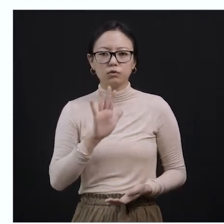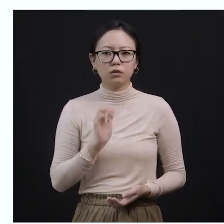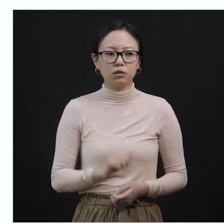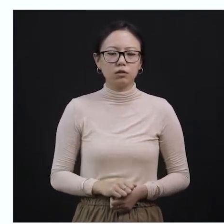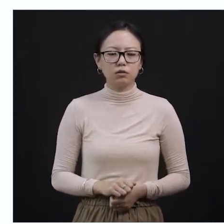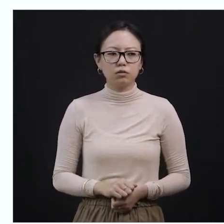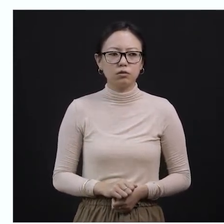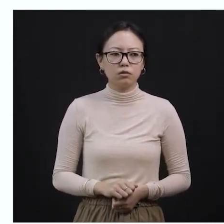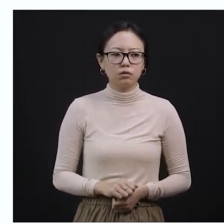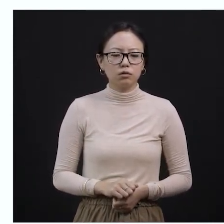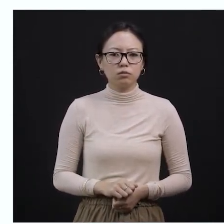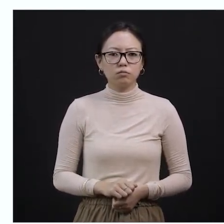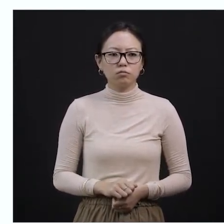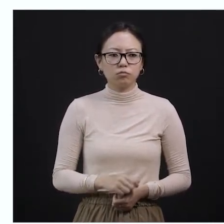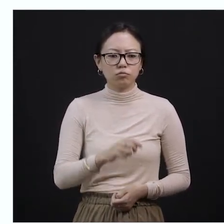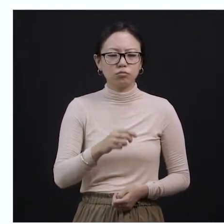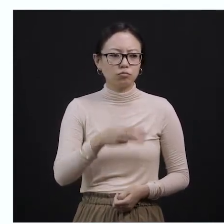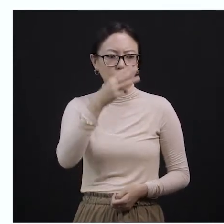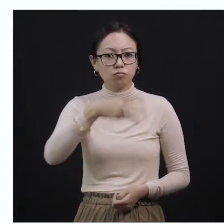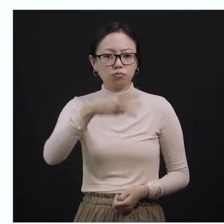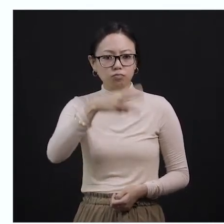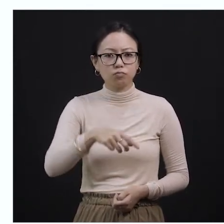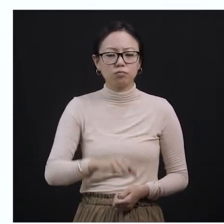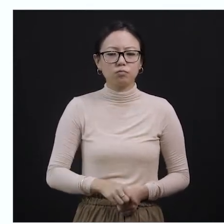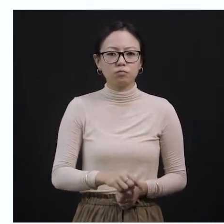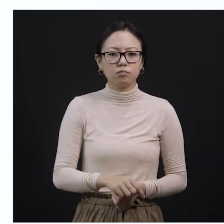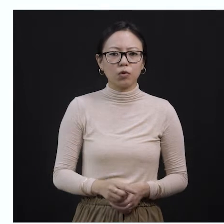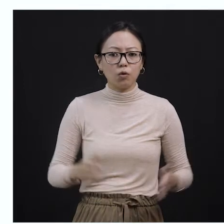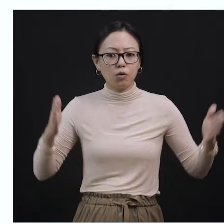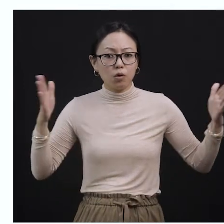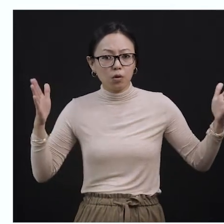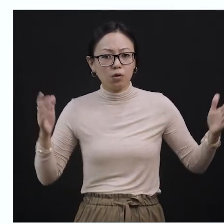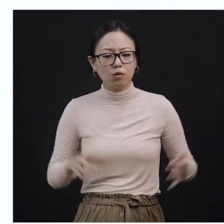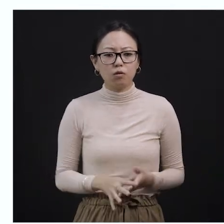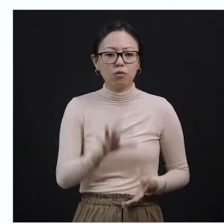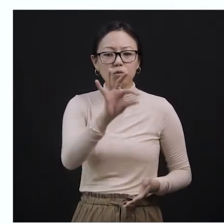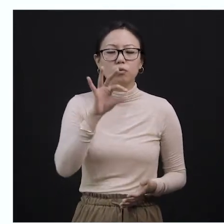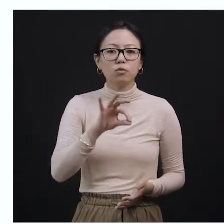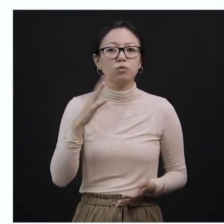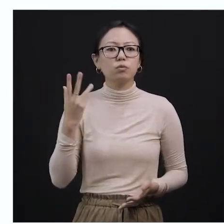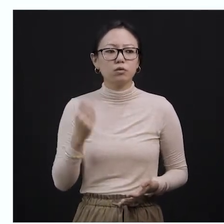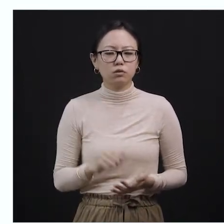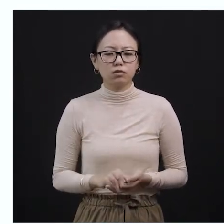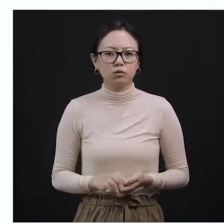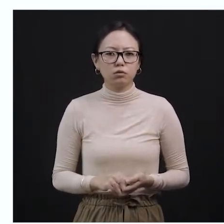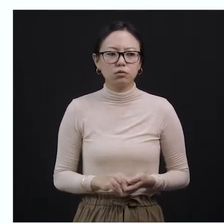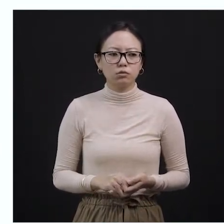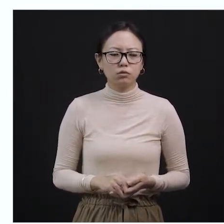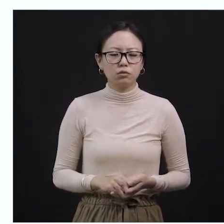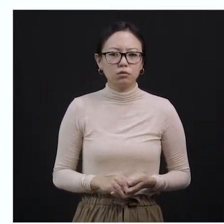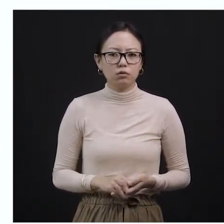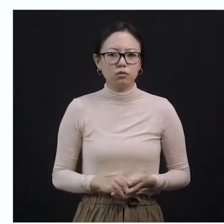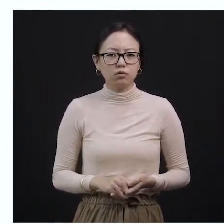identify which is the longest. All right, children? So if you look at one, 2, and